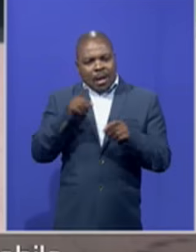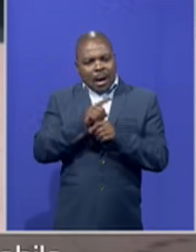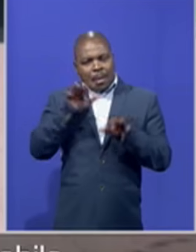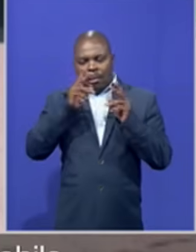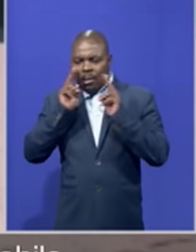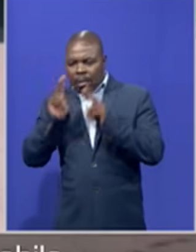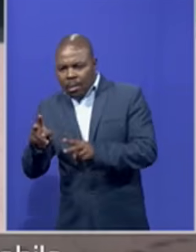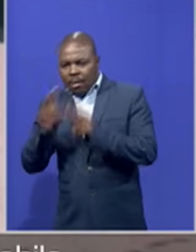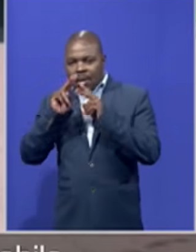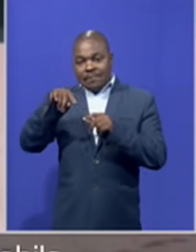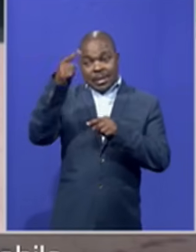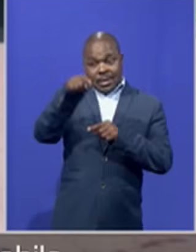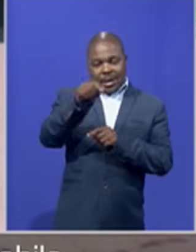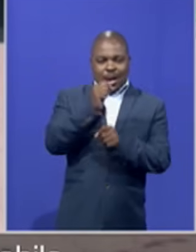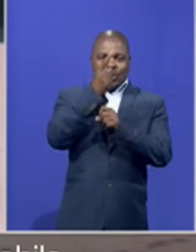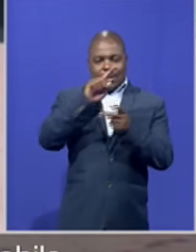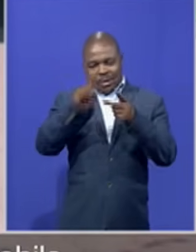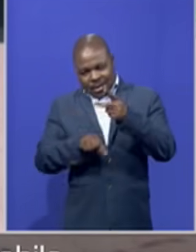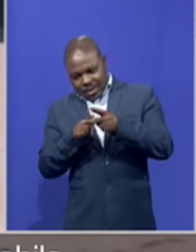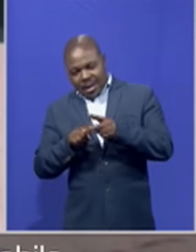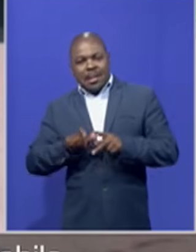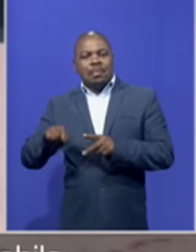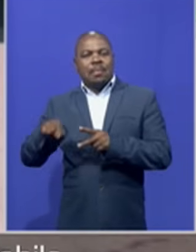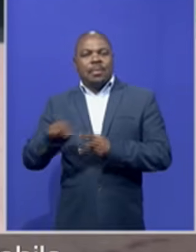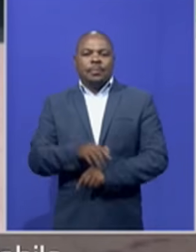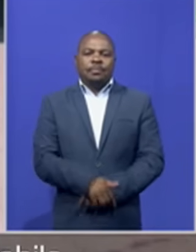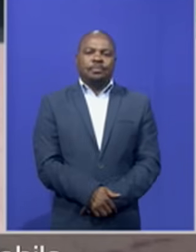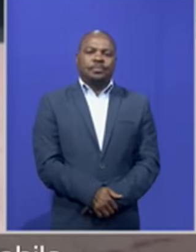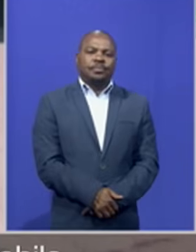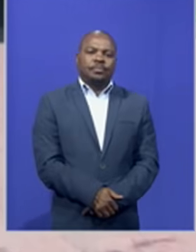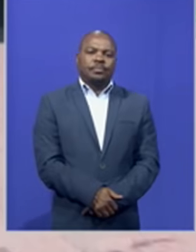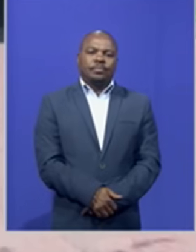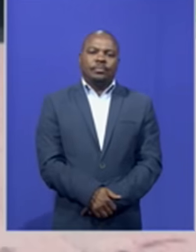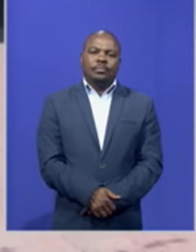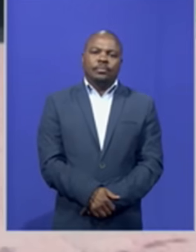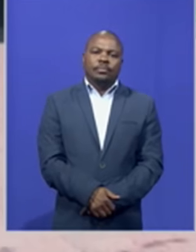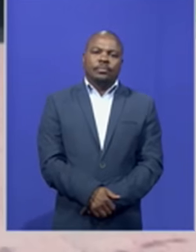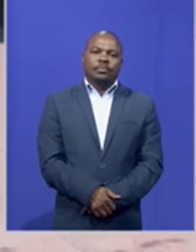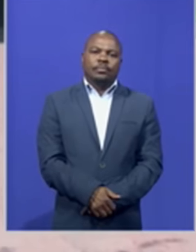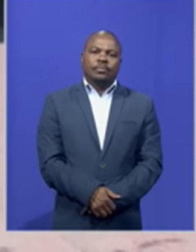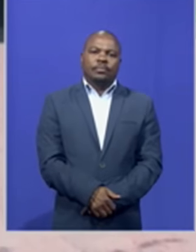Gauteng. Nna ke Koketšo Motau wa ditaba tša SABC Hoedspruit.